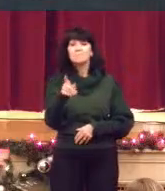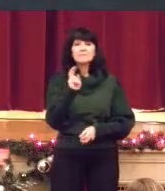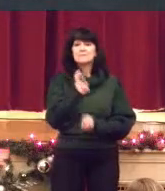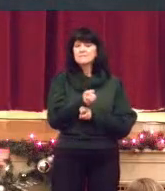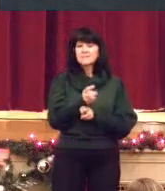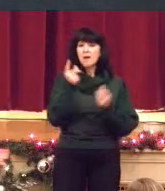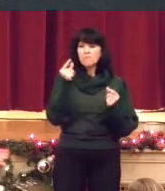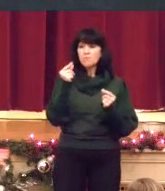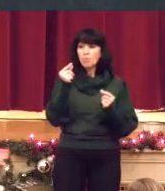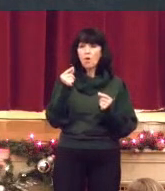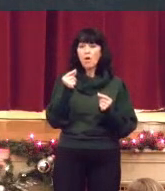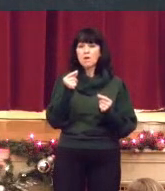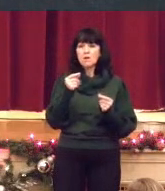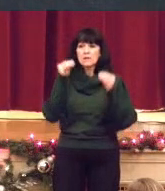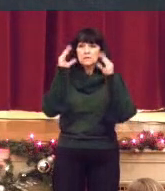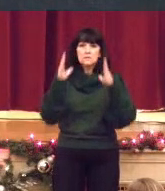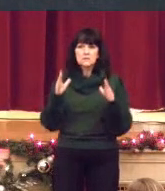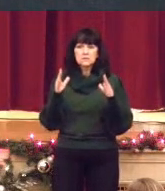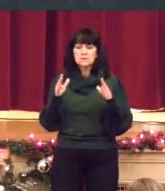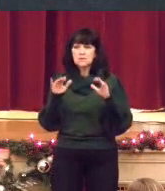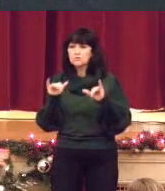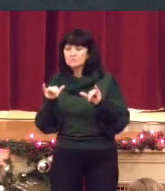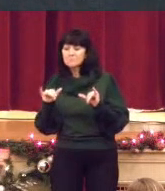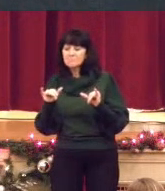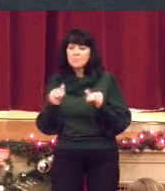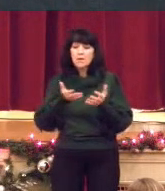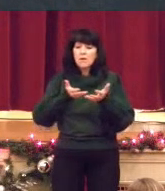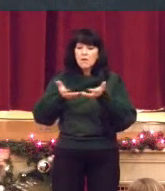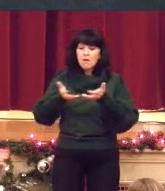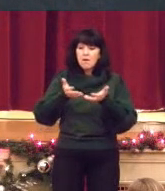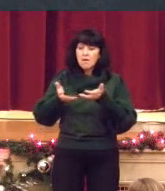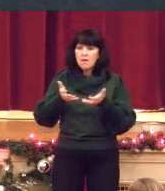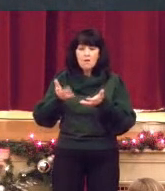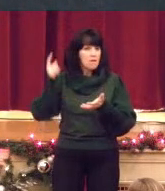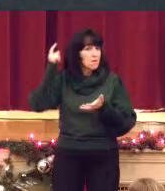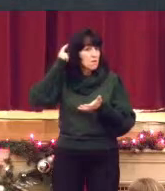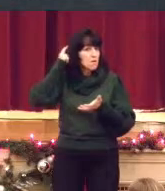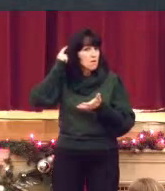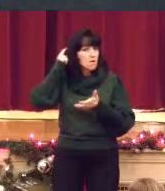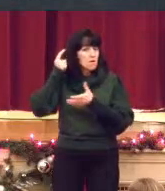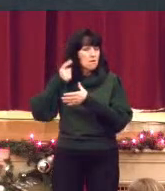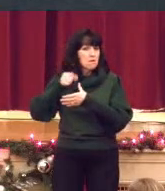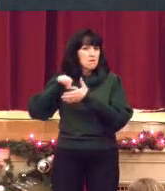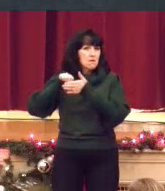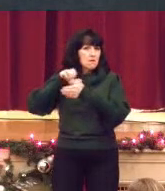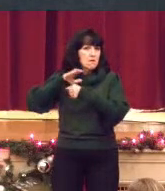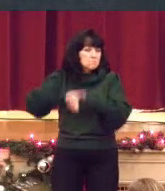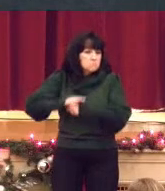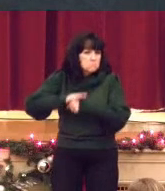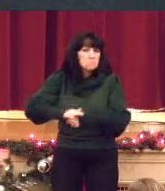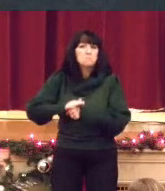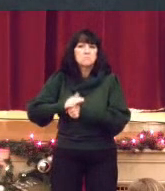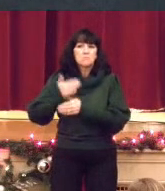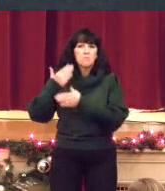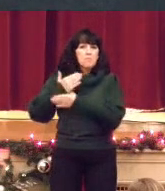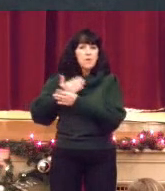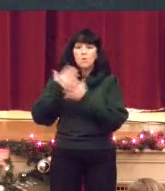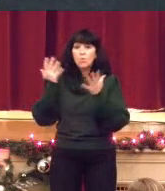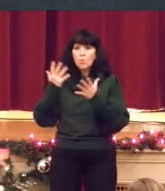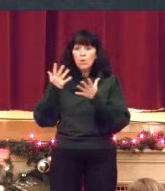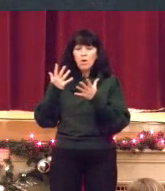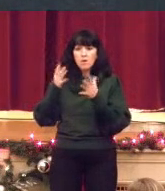in lieu of those relationships. Those things are important to help move that needle. So I think it's absolutely vital.